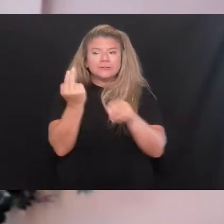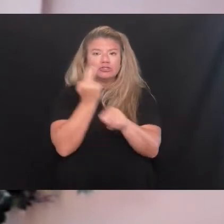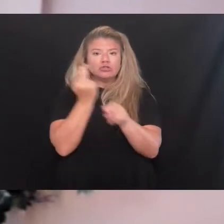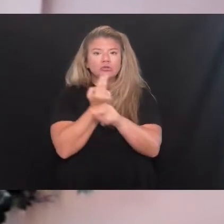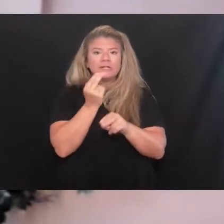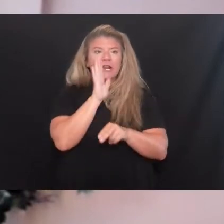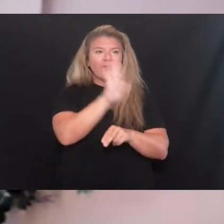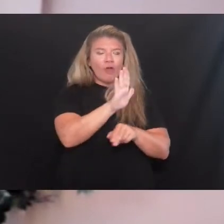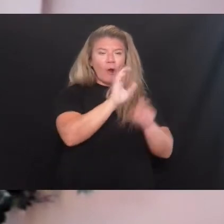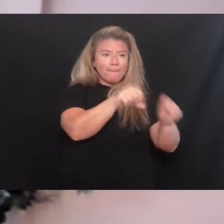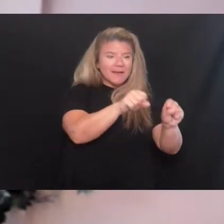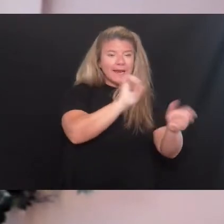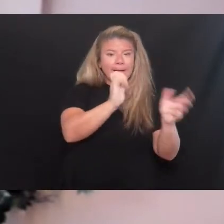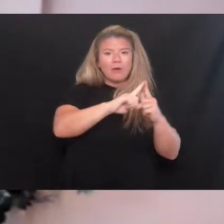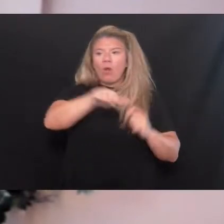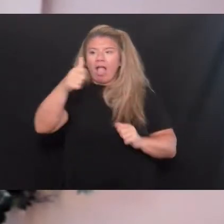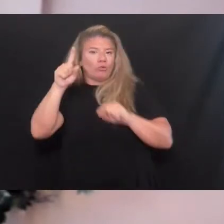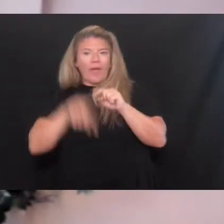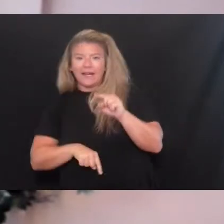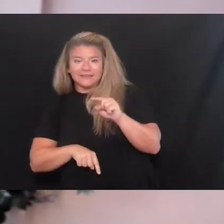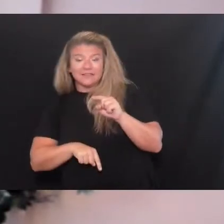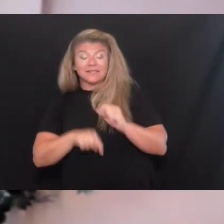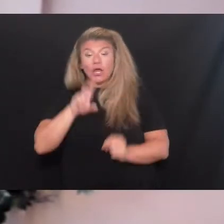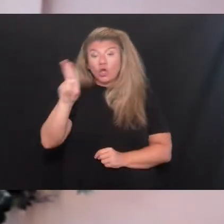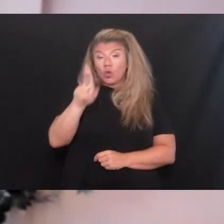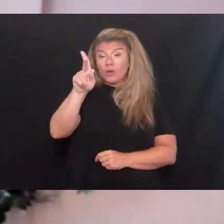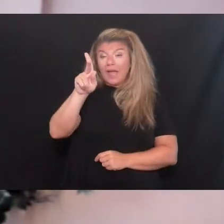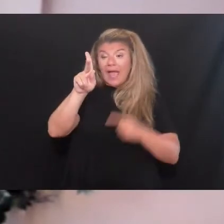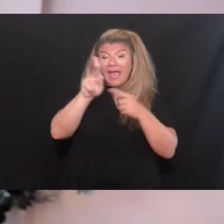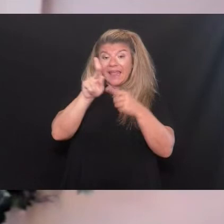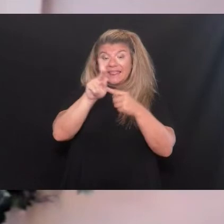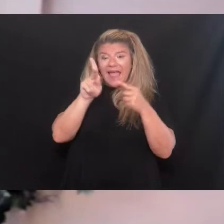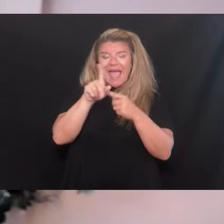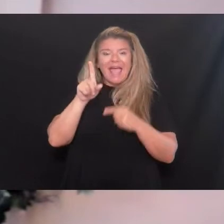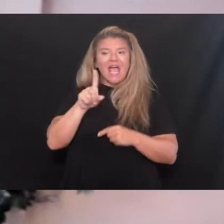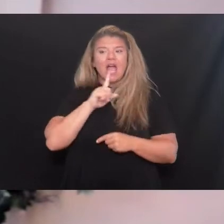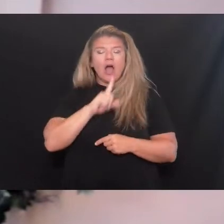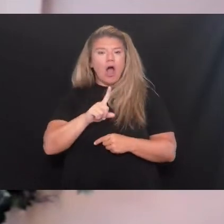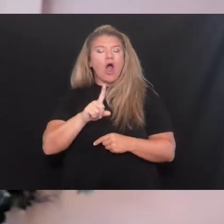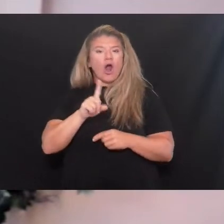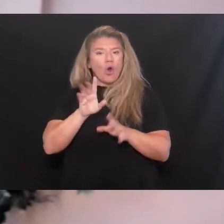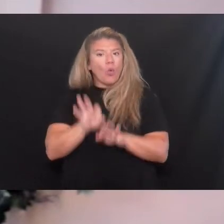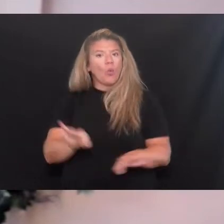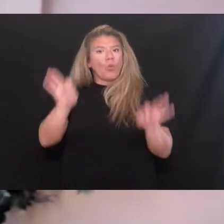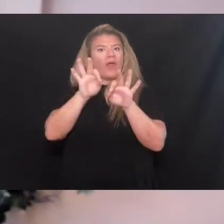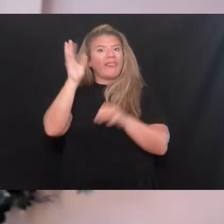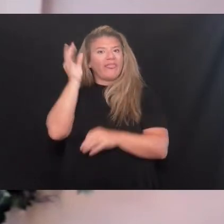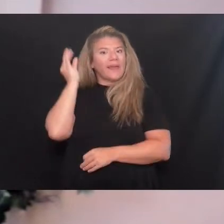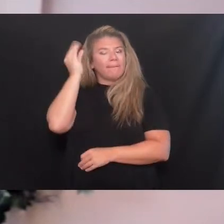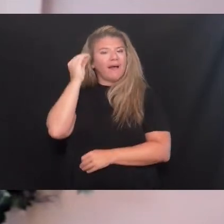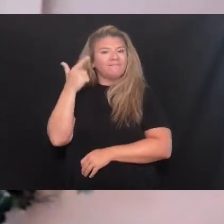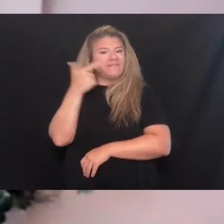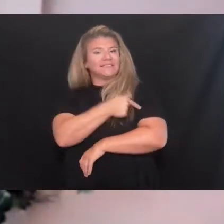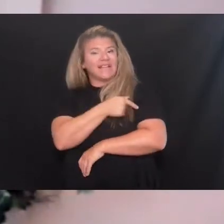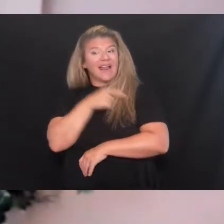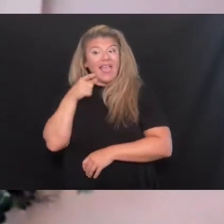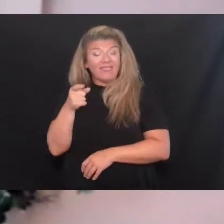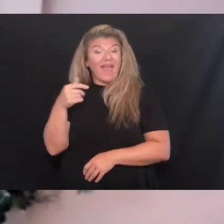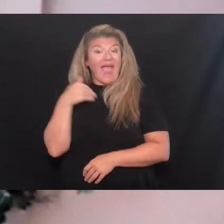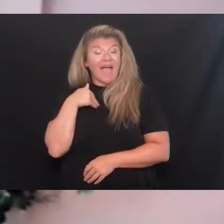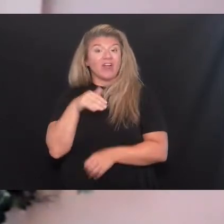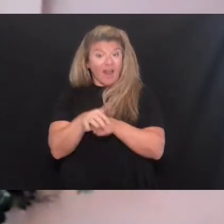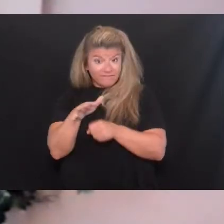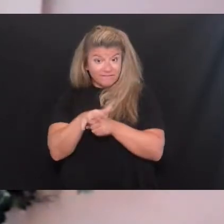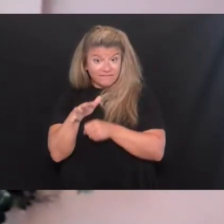not. And the United Kingdom is a country that is forward thinking about vaccines and have sufficient